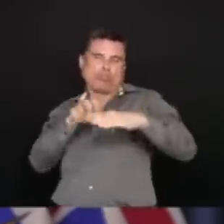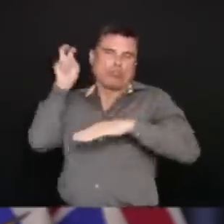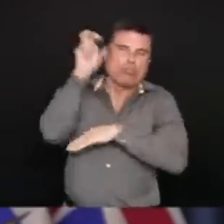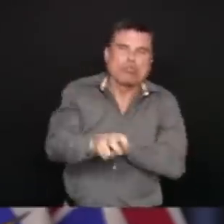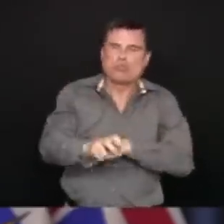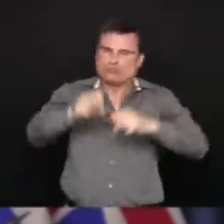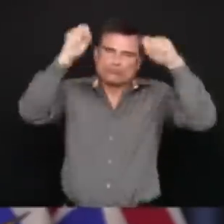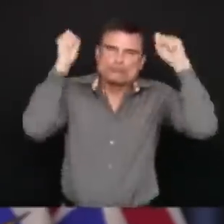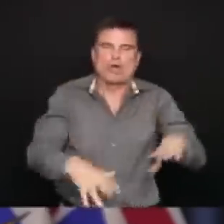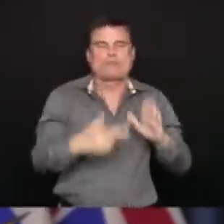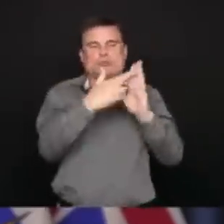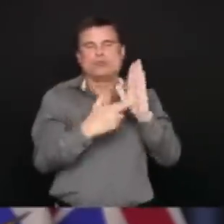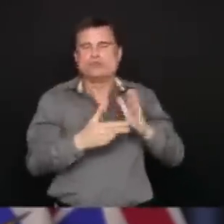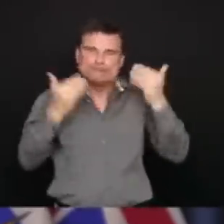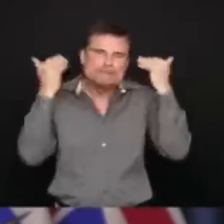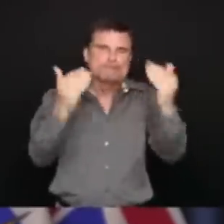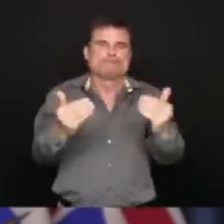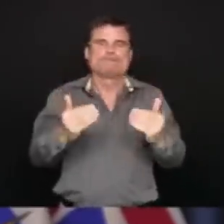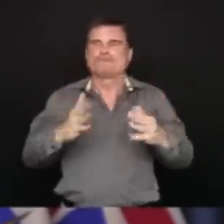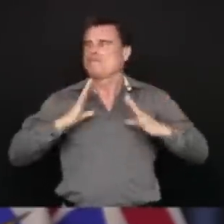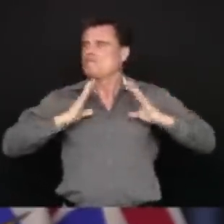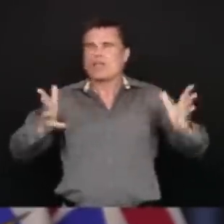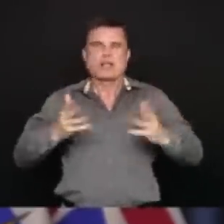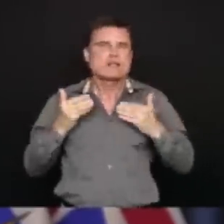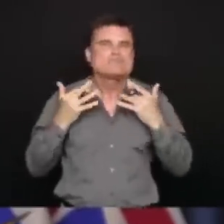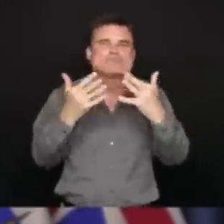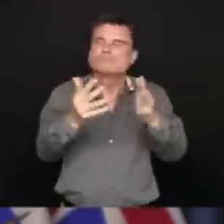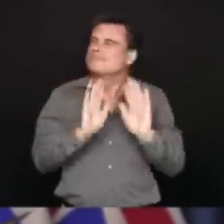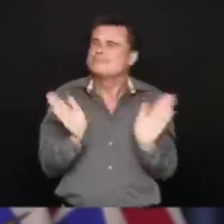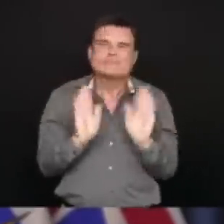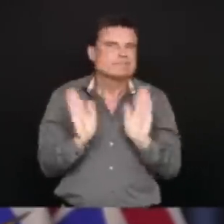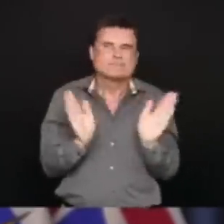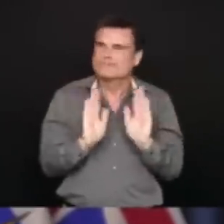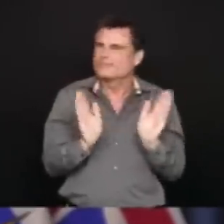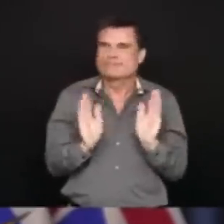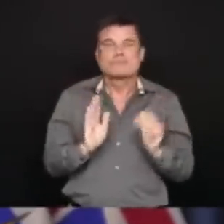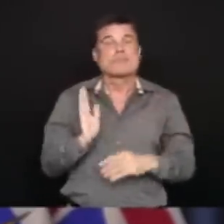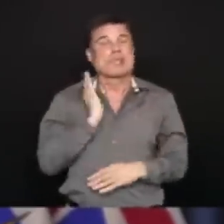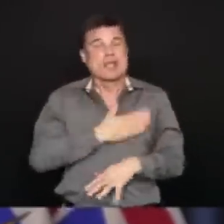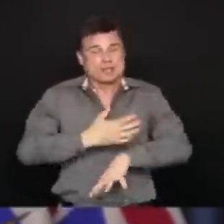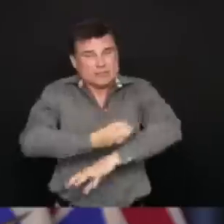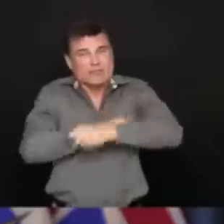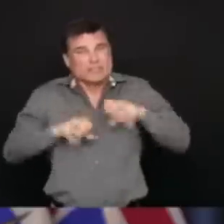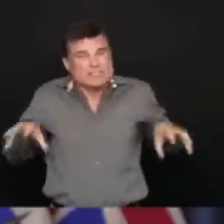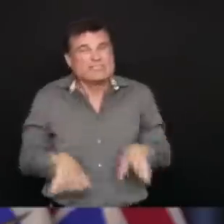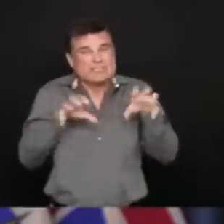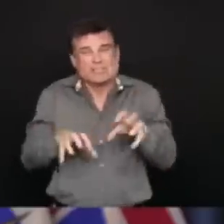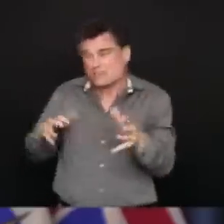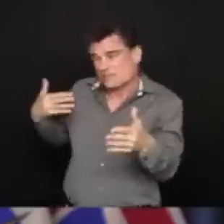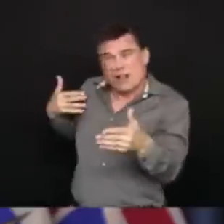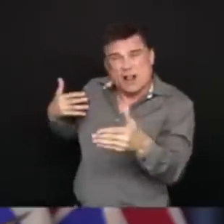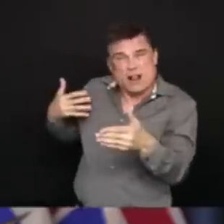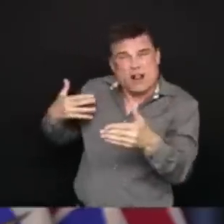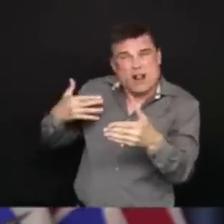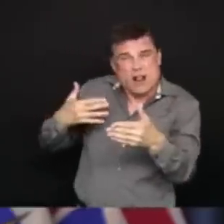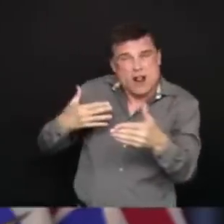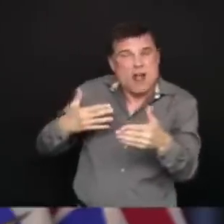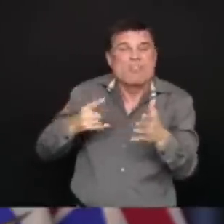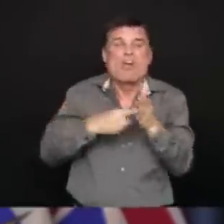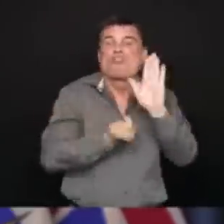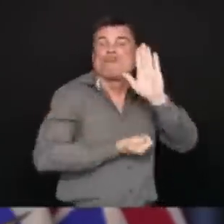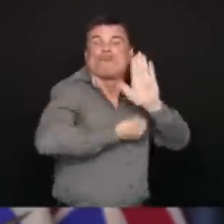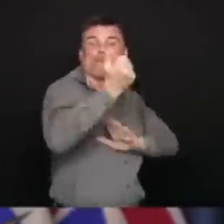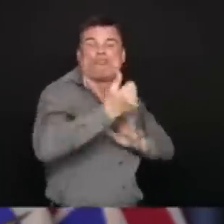need to make sure that when we open things up, we do it in a measured, thoughtful way that protects us and protects all of